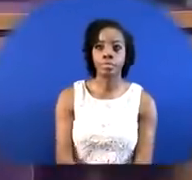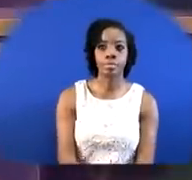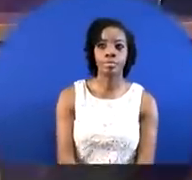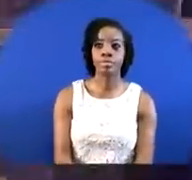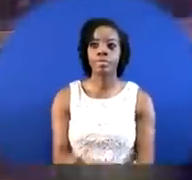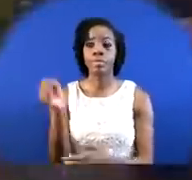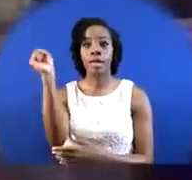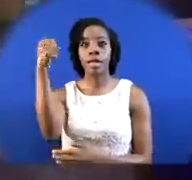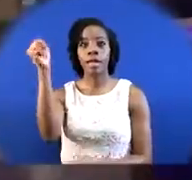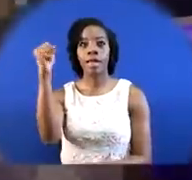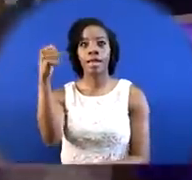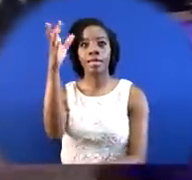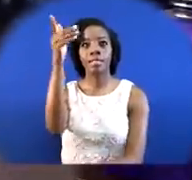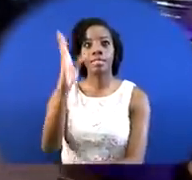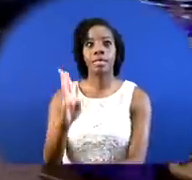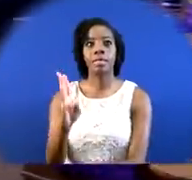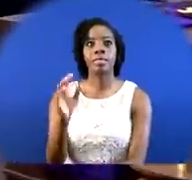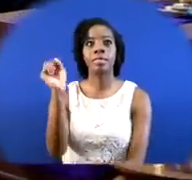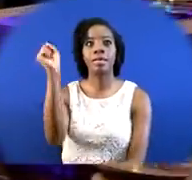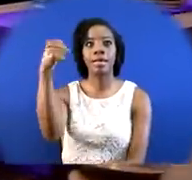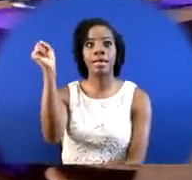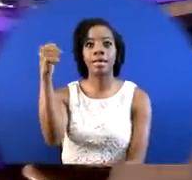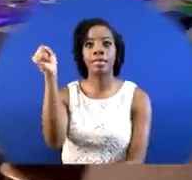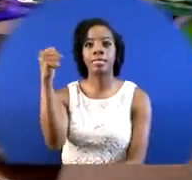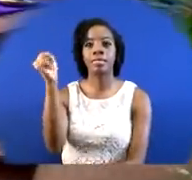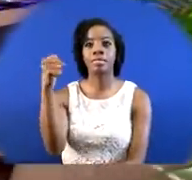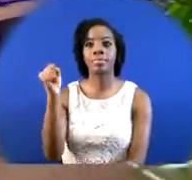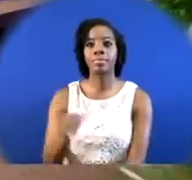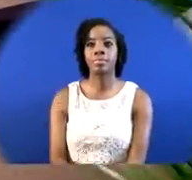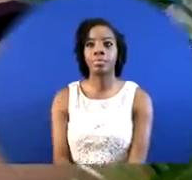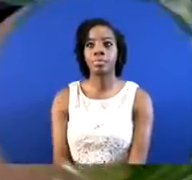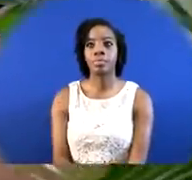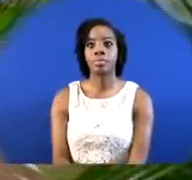Yes, God. Yes, God. Yes, God.